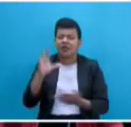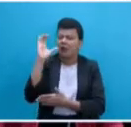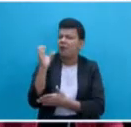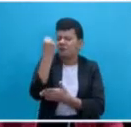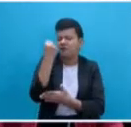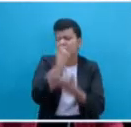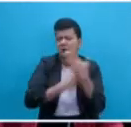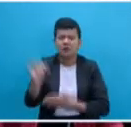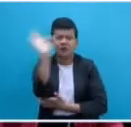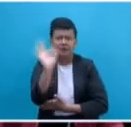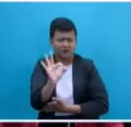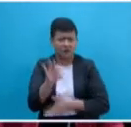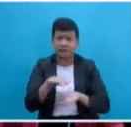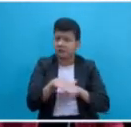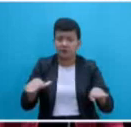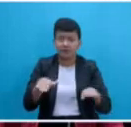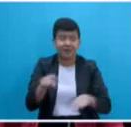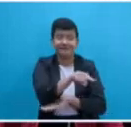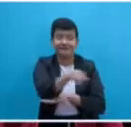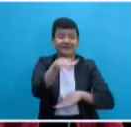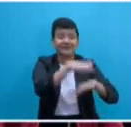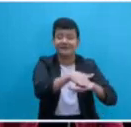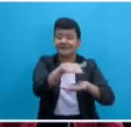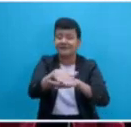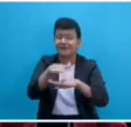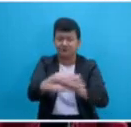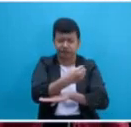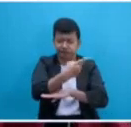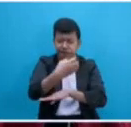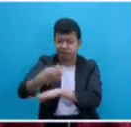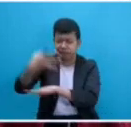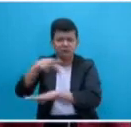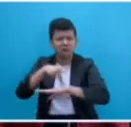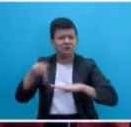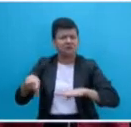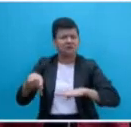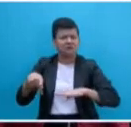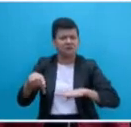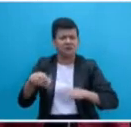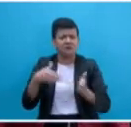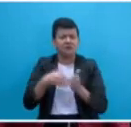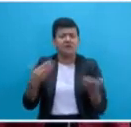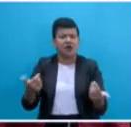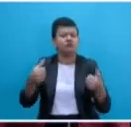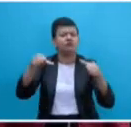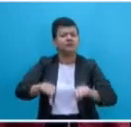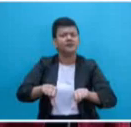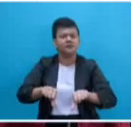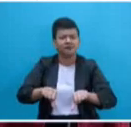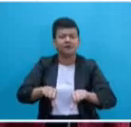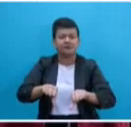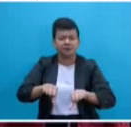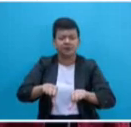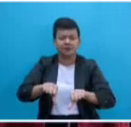on seat counts. Also, in spite of voters' population increase by natural